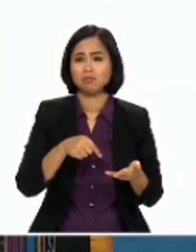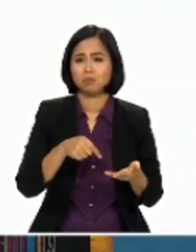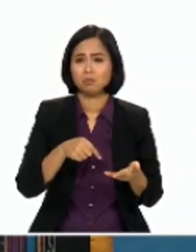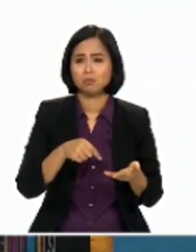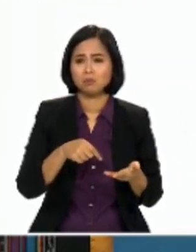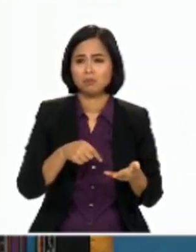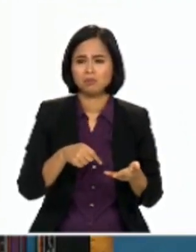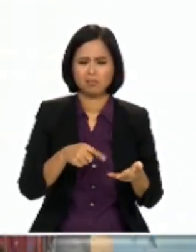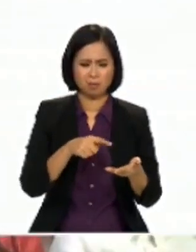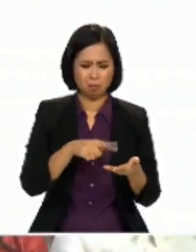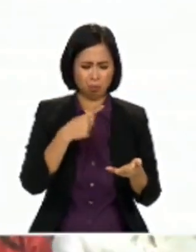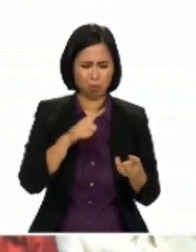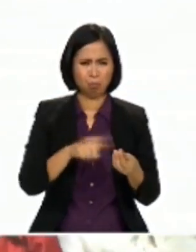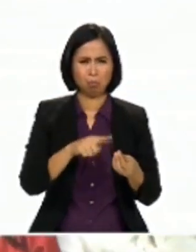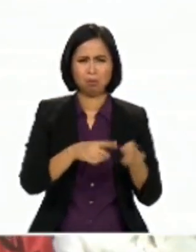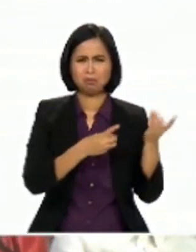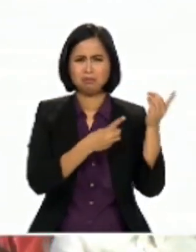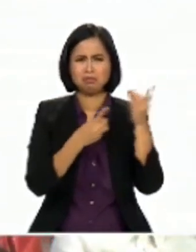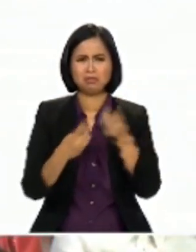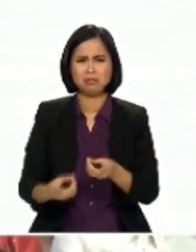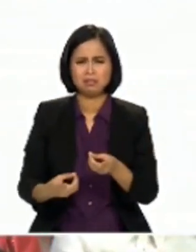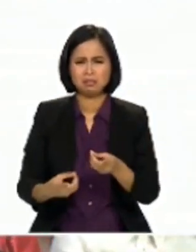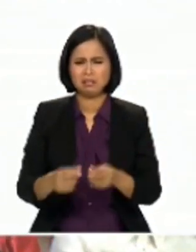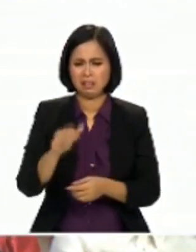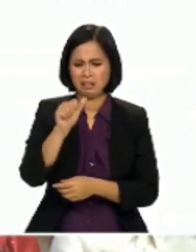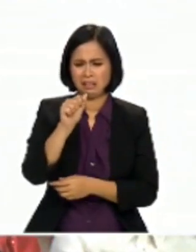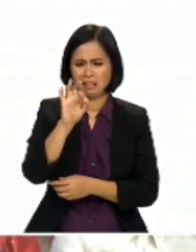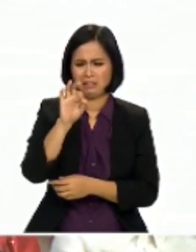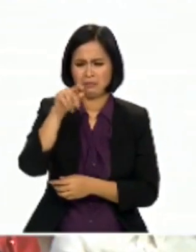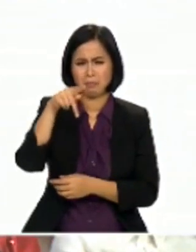ghost delivery sa AAP hospital.